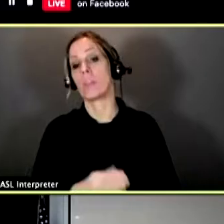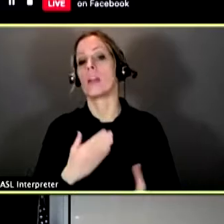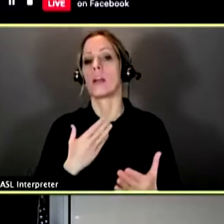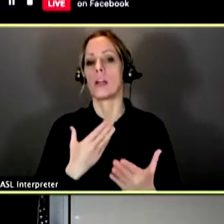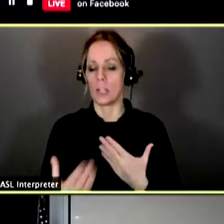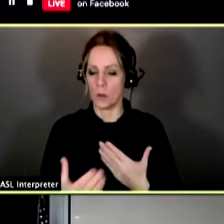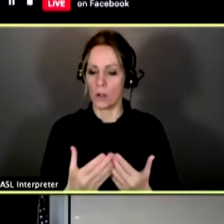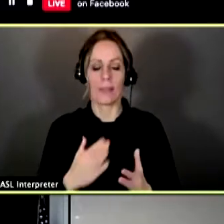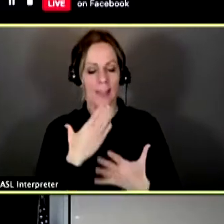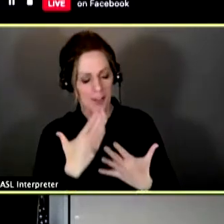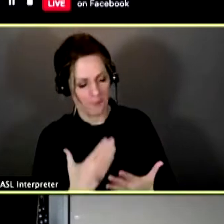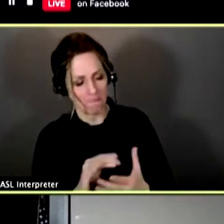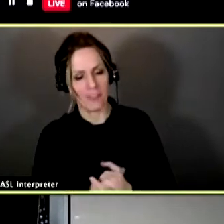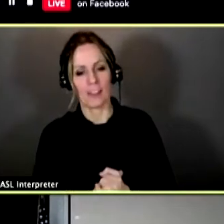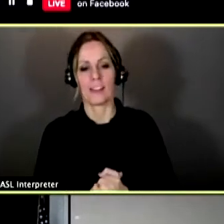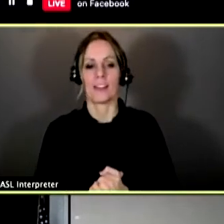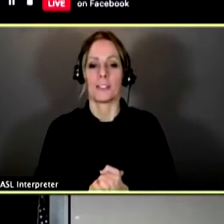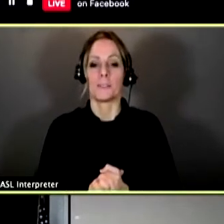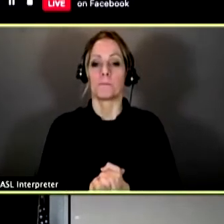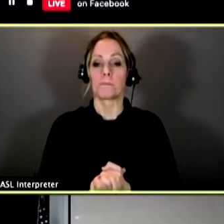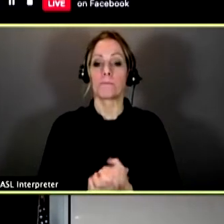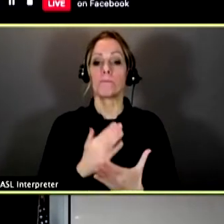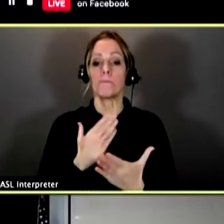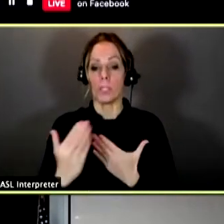Okay, good. Thank you so much.